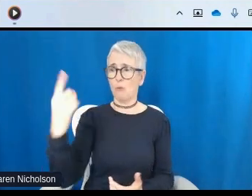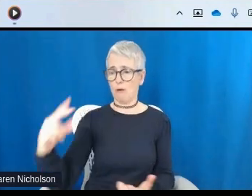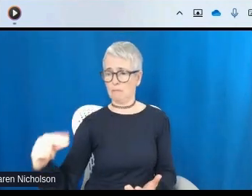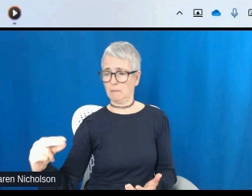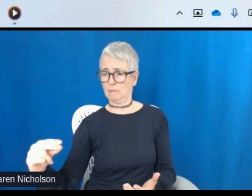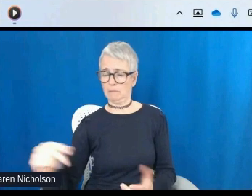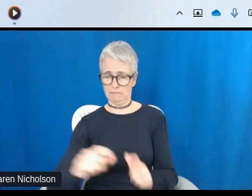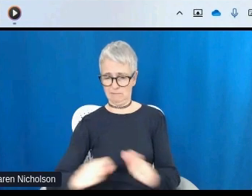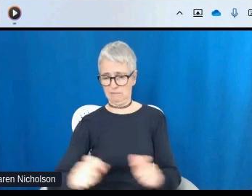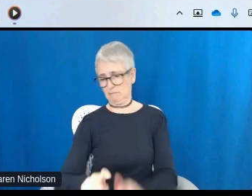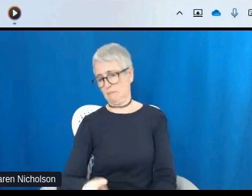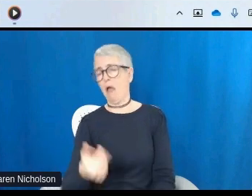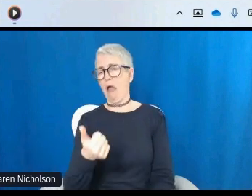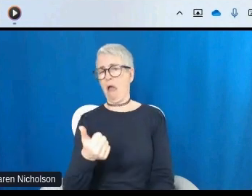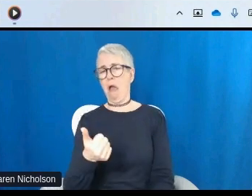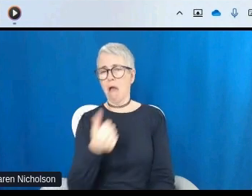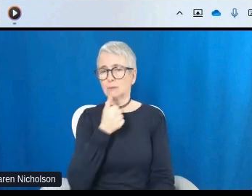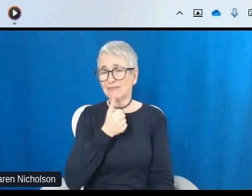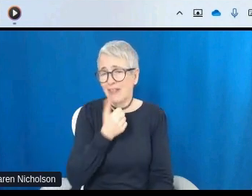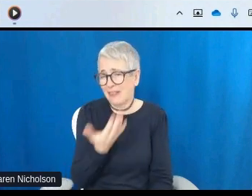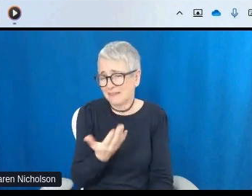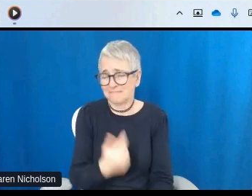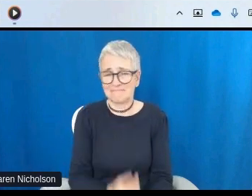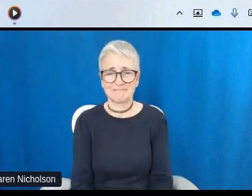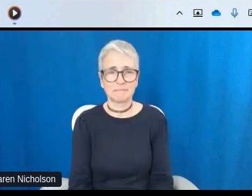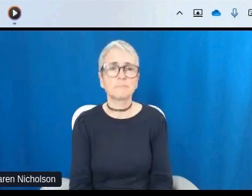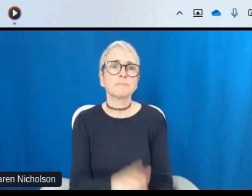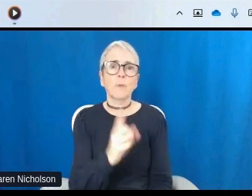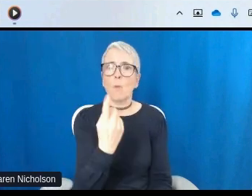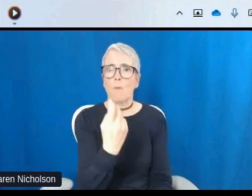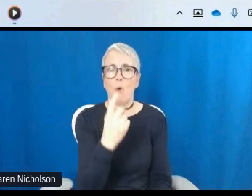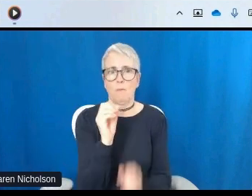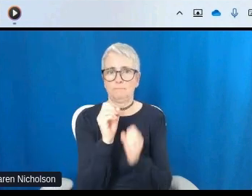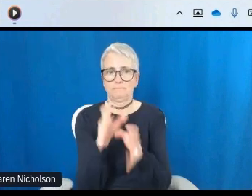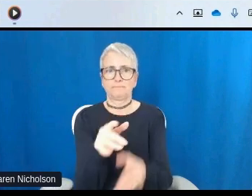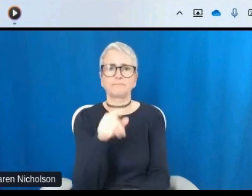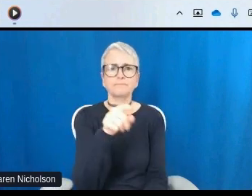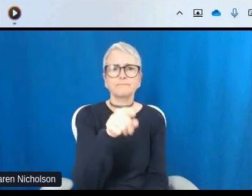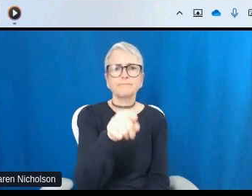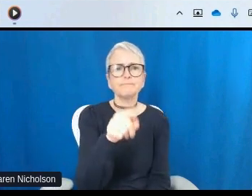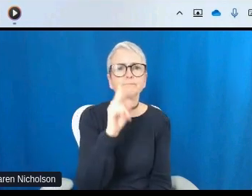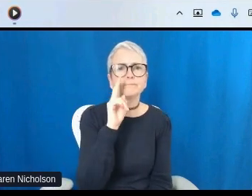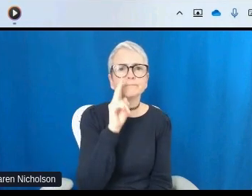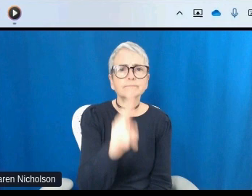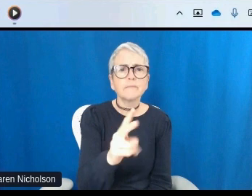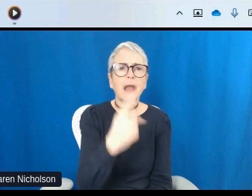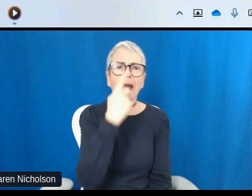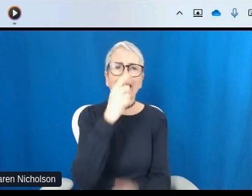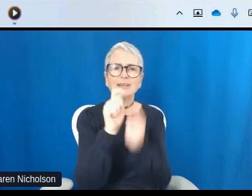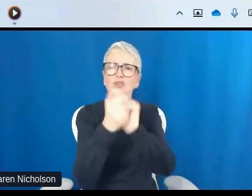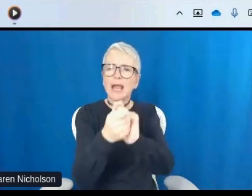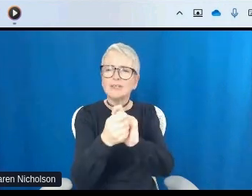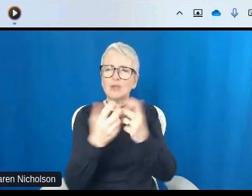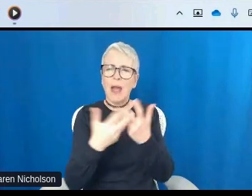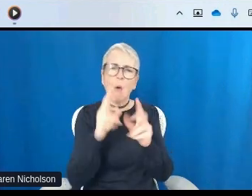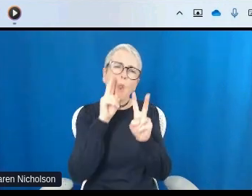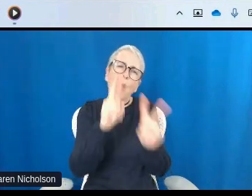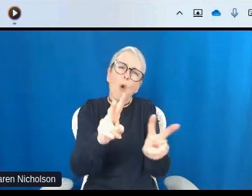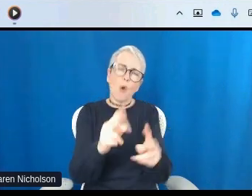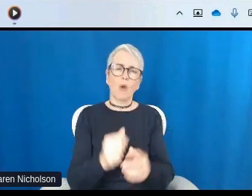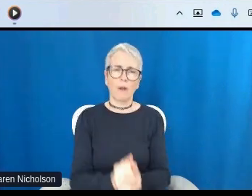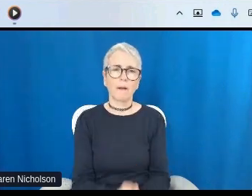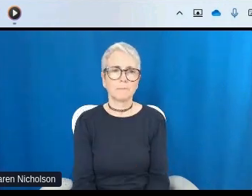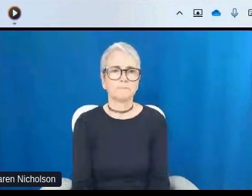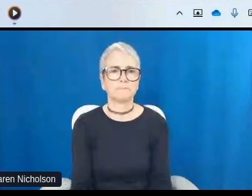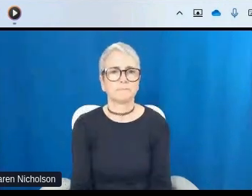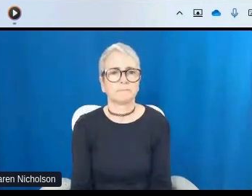here. And the last thing to say on this is that you'll see that I can come here and choose caption style. And what I can actually do